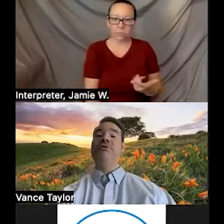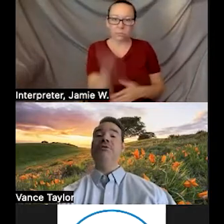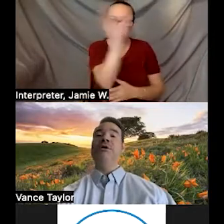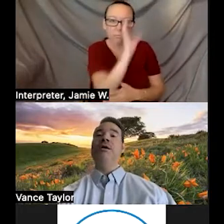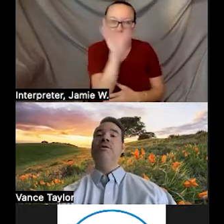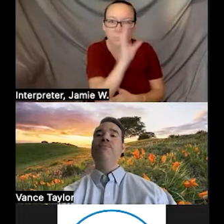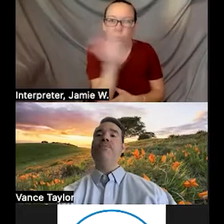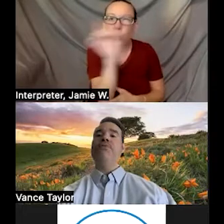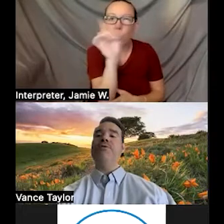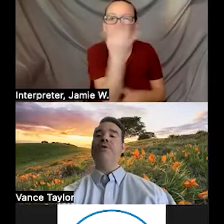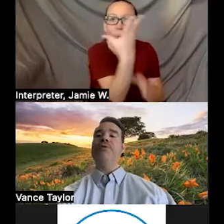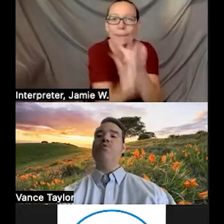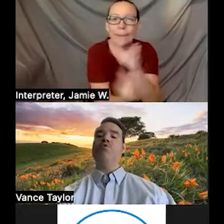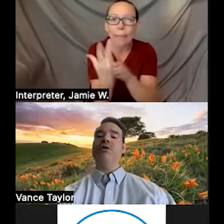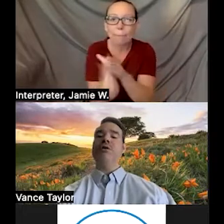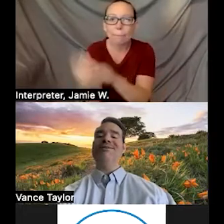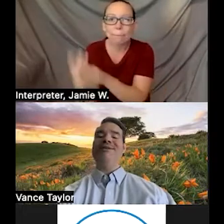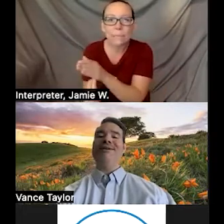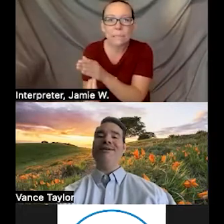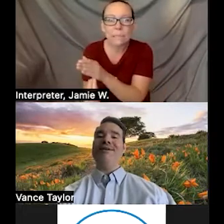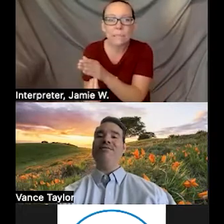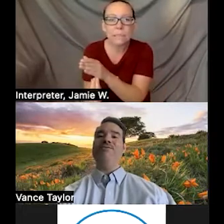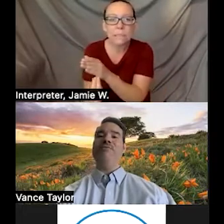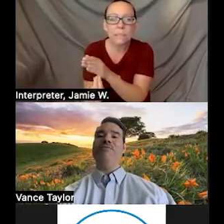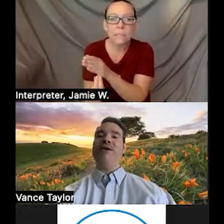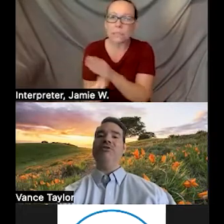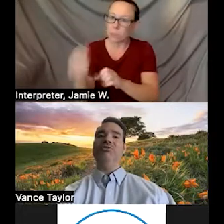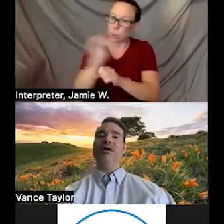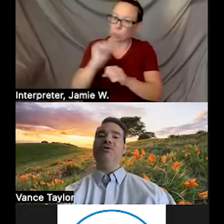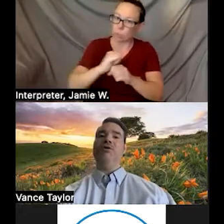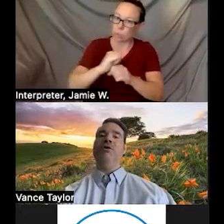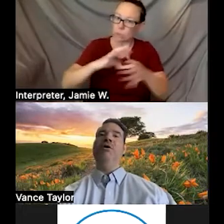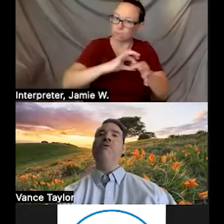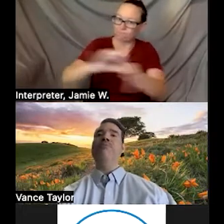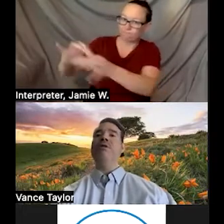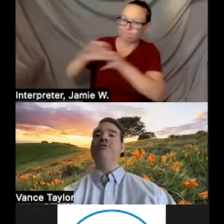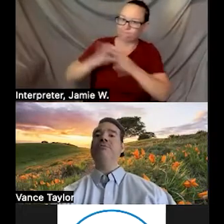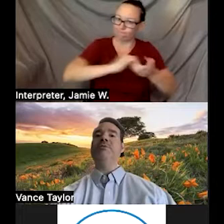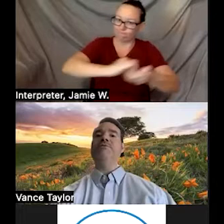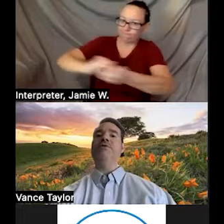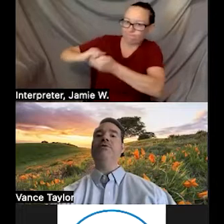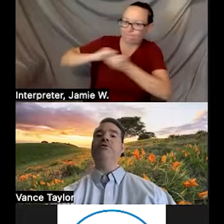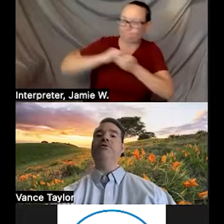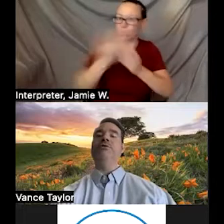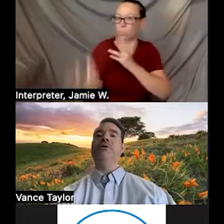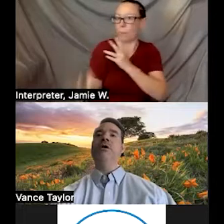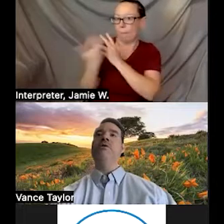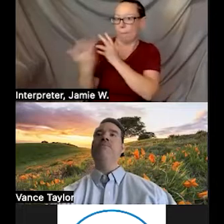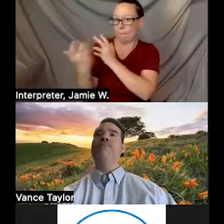gaps, and then working in an innovative form and fashion together to be able to fill